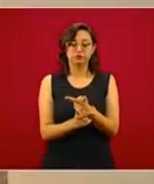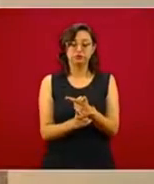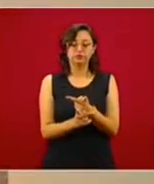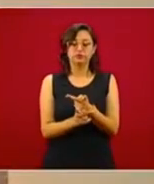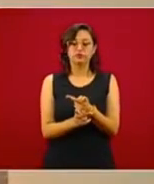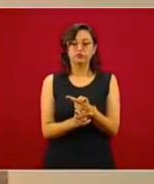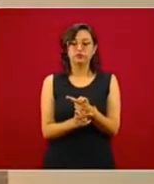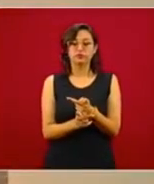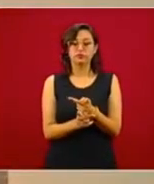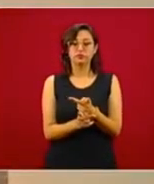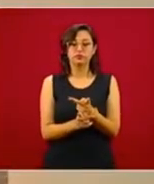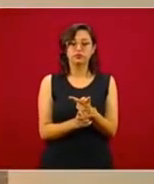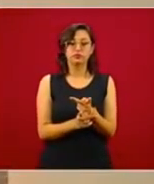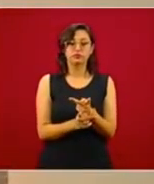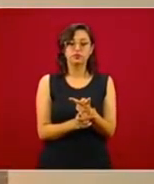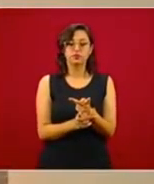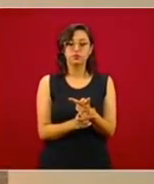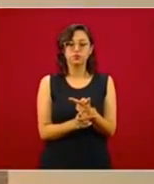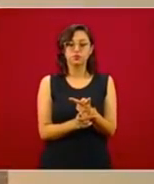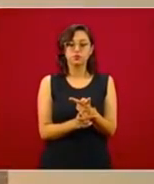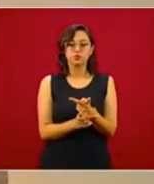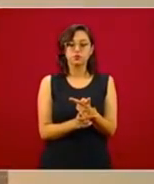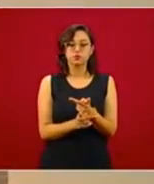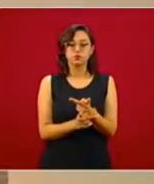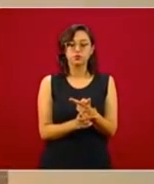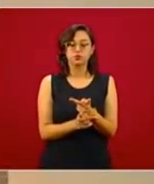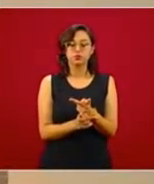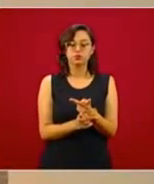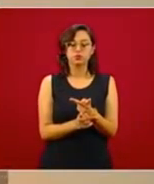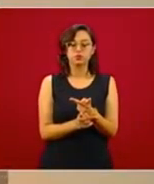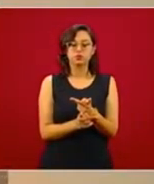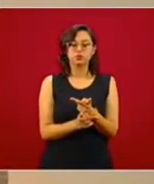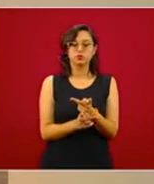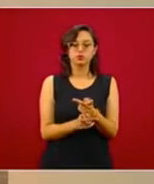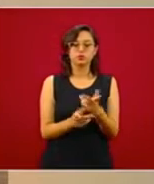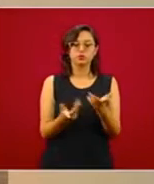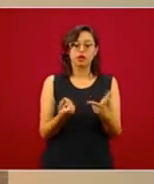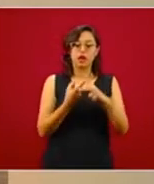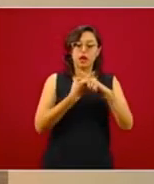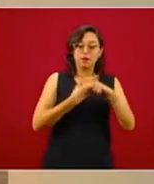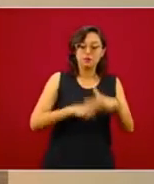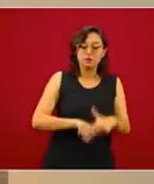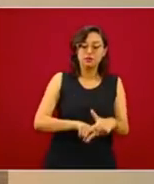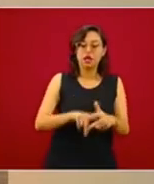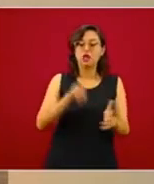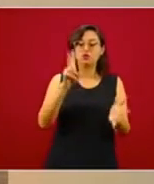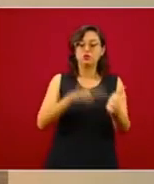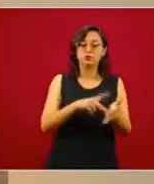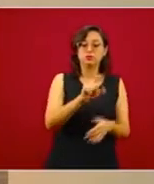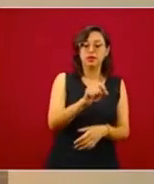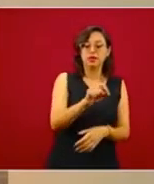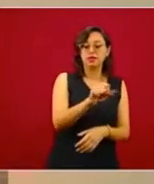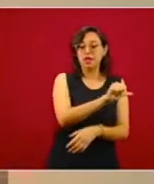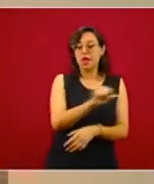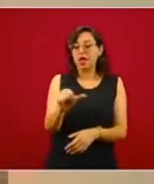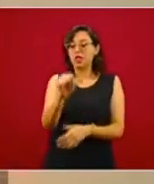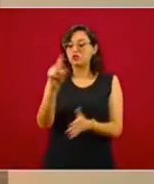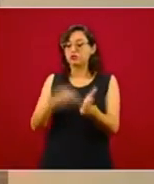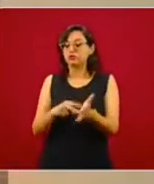education region, we're going to have the onset of this cycle